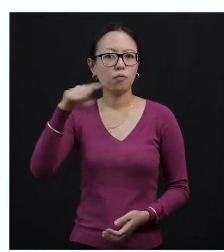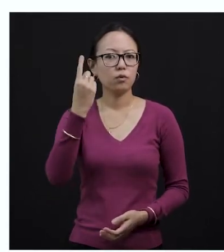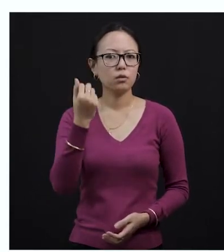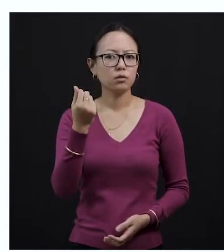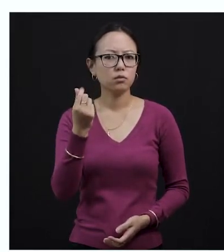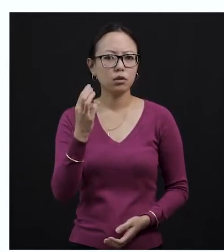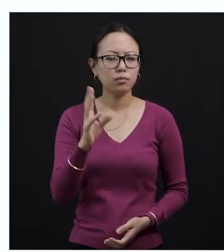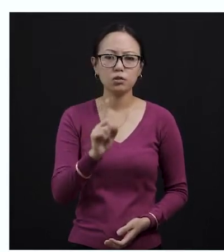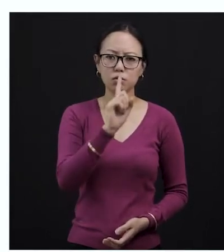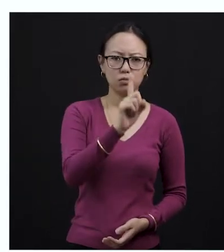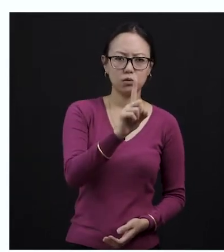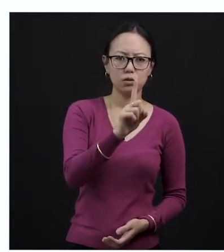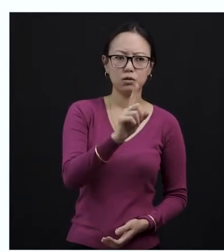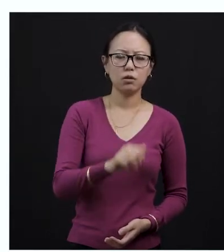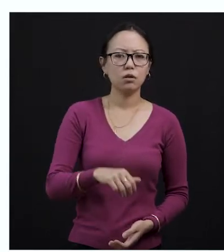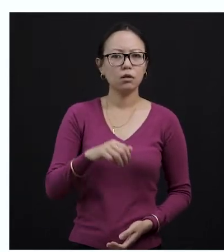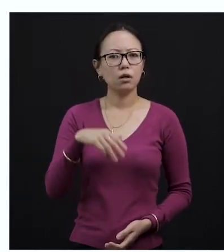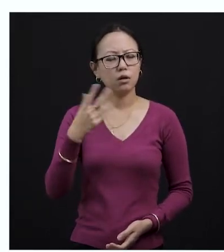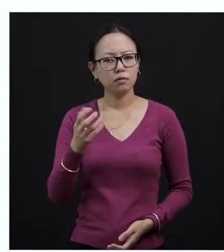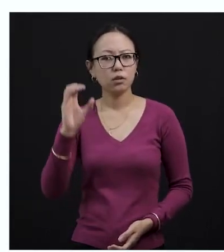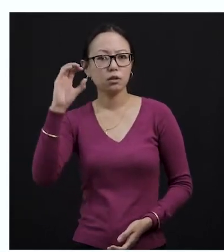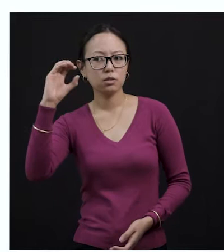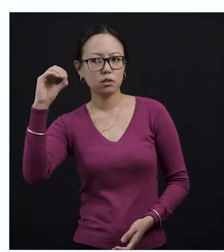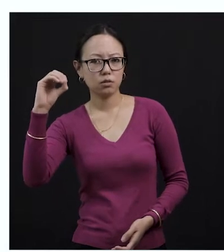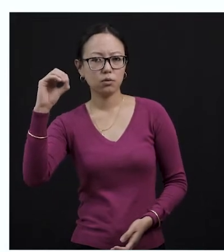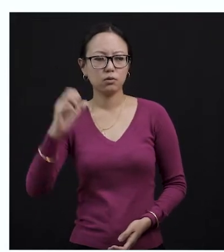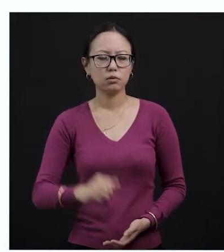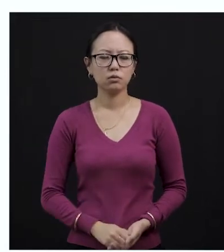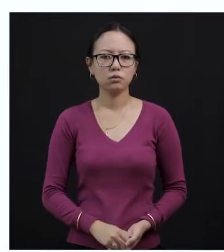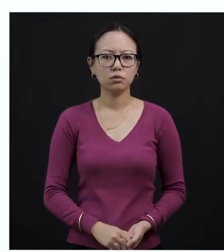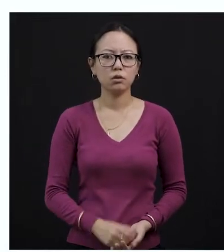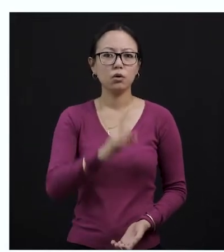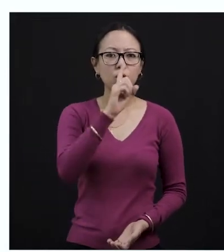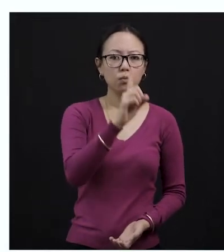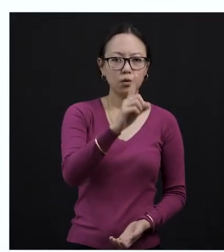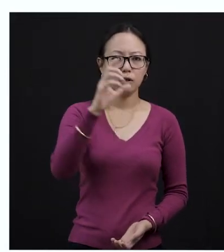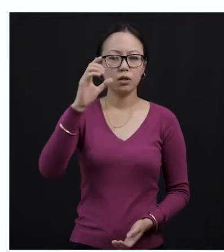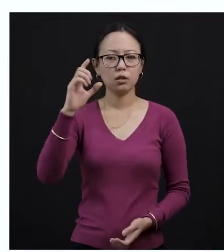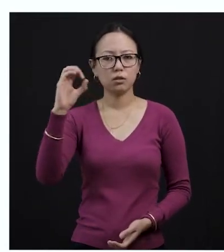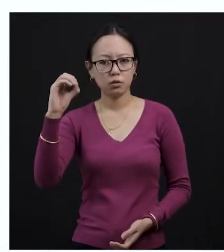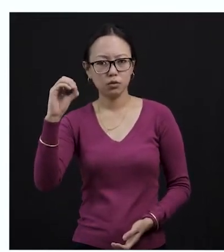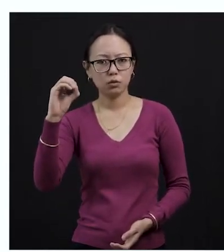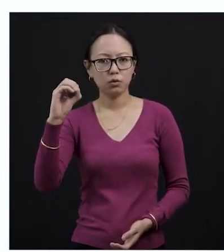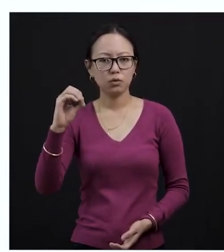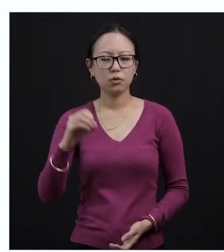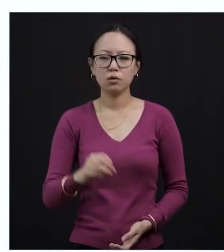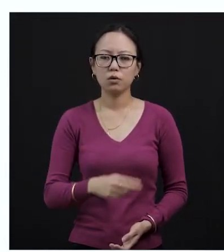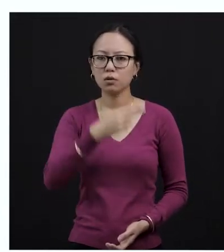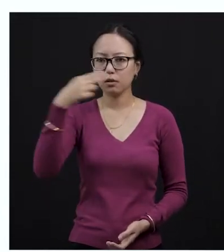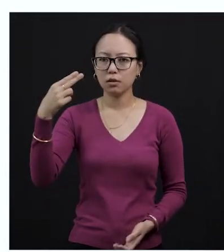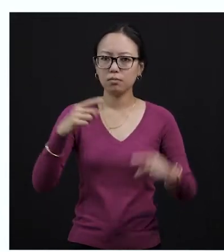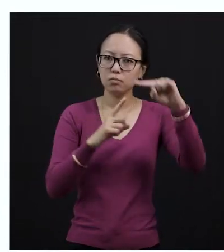1 and 0. This 1 and 0 together, they are called 10. All